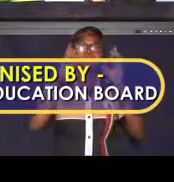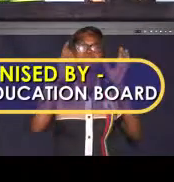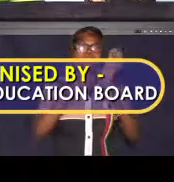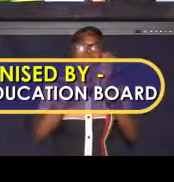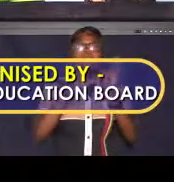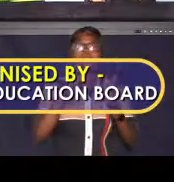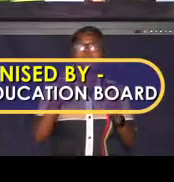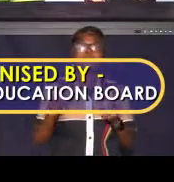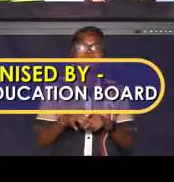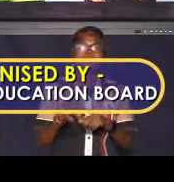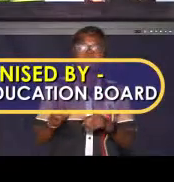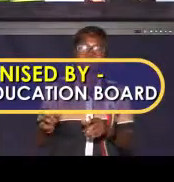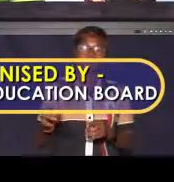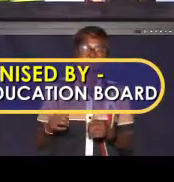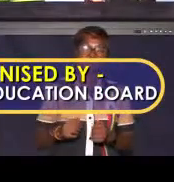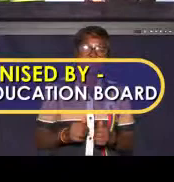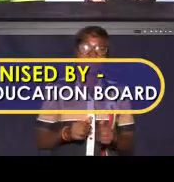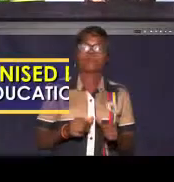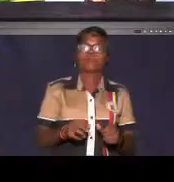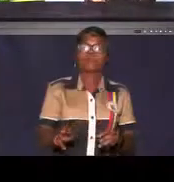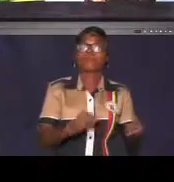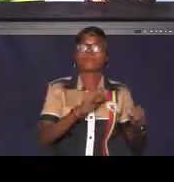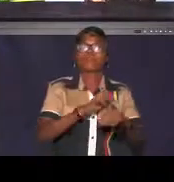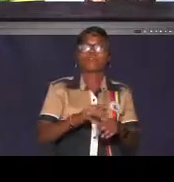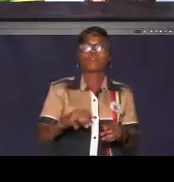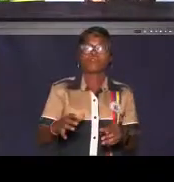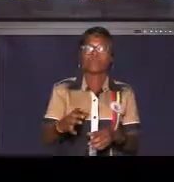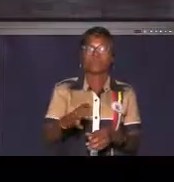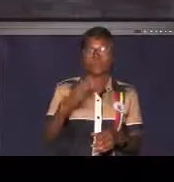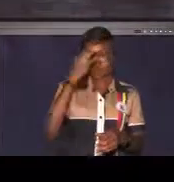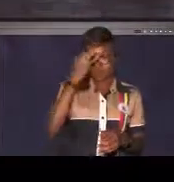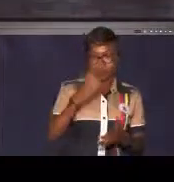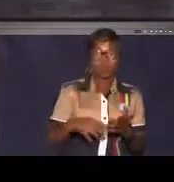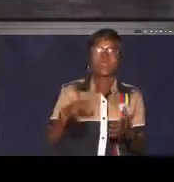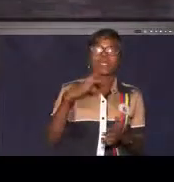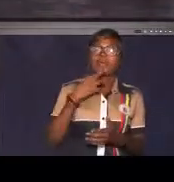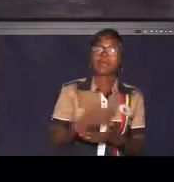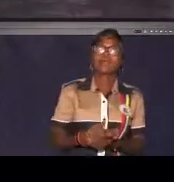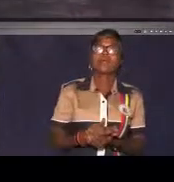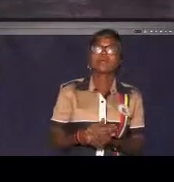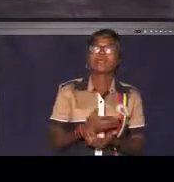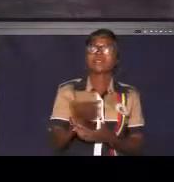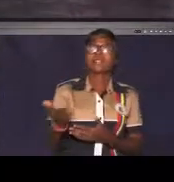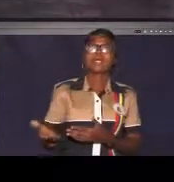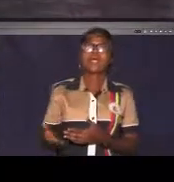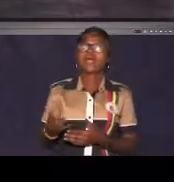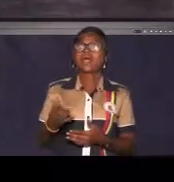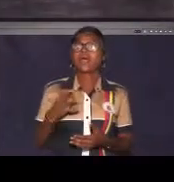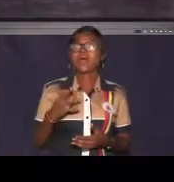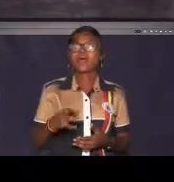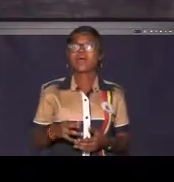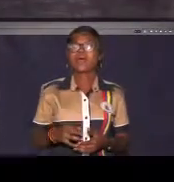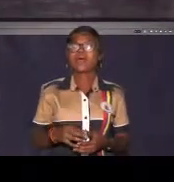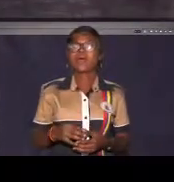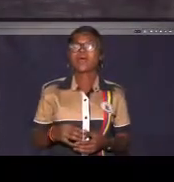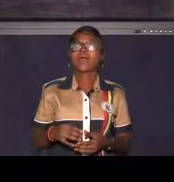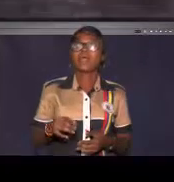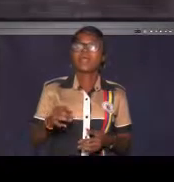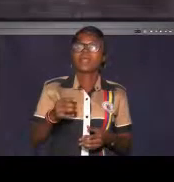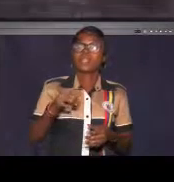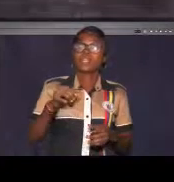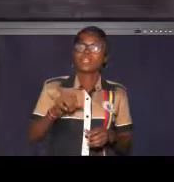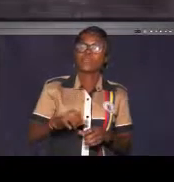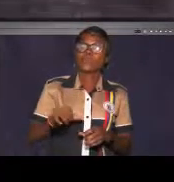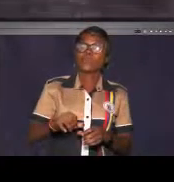Then as we proceed, you get to know what these minerals are. There are liquid